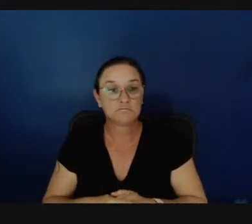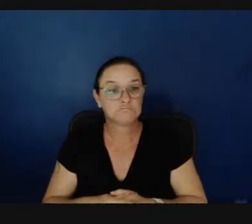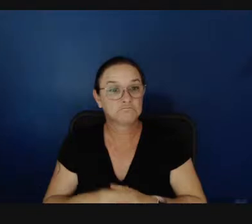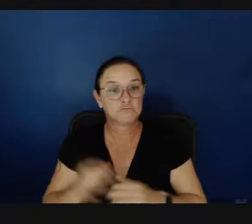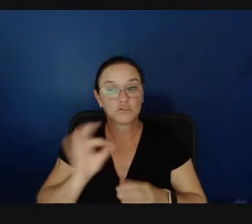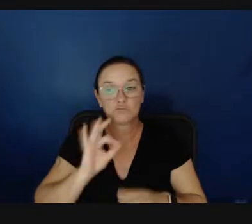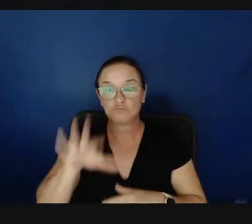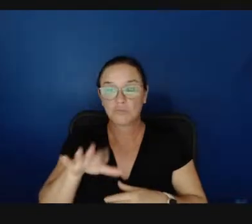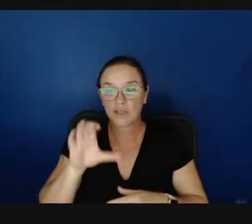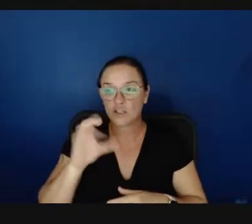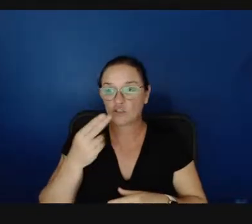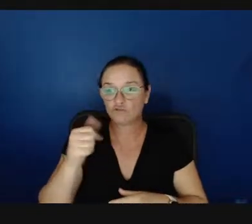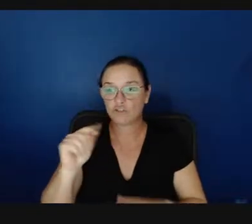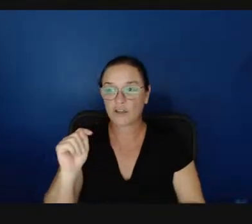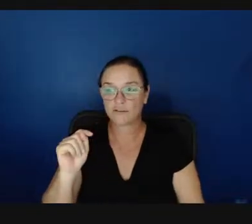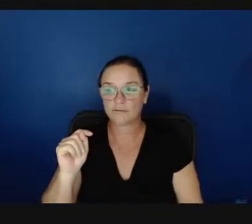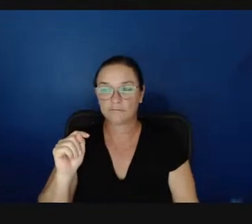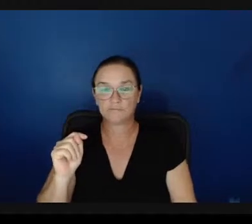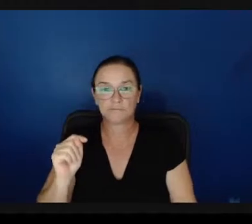All right.